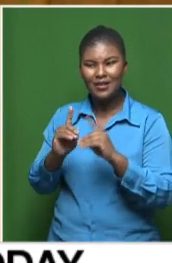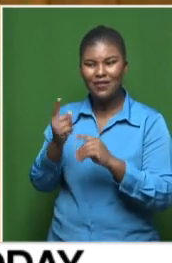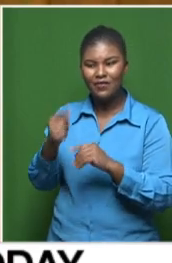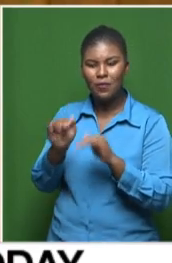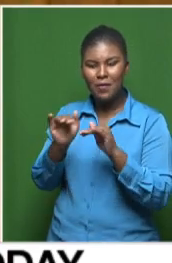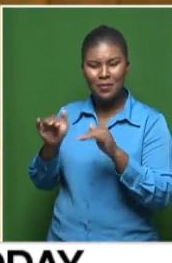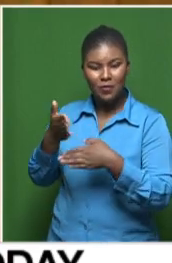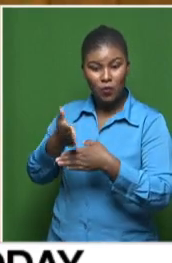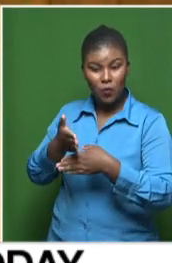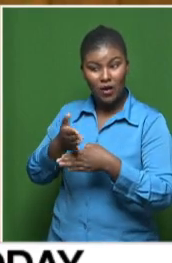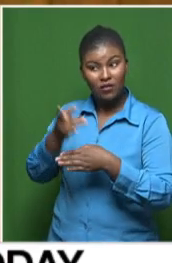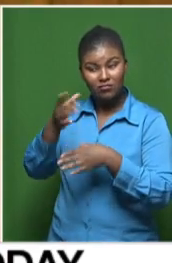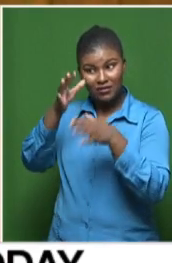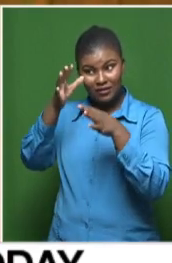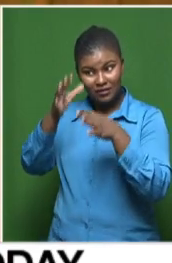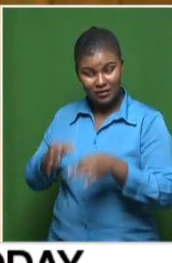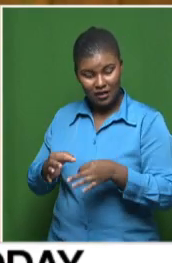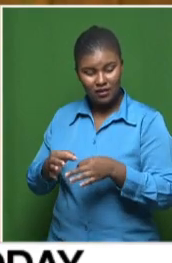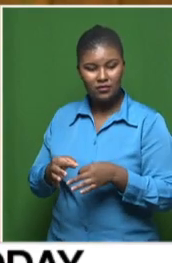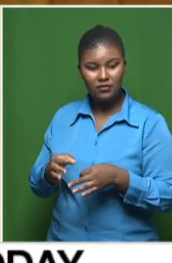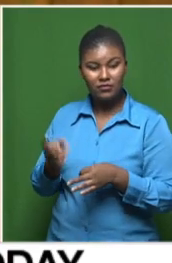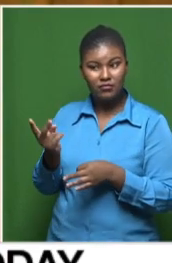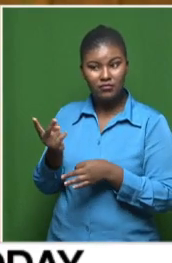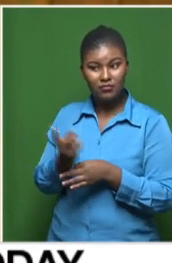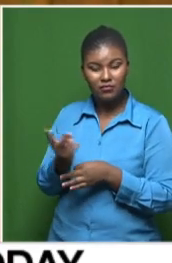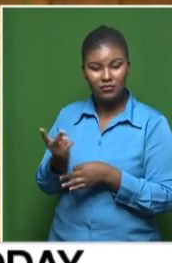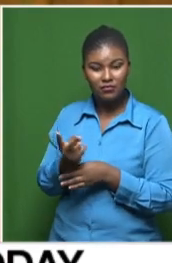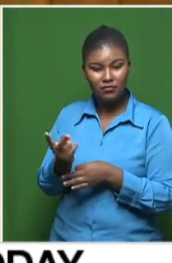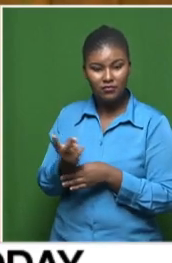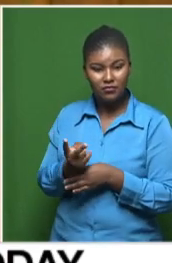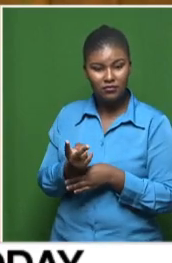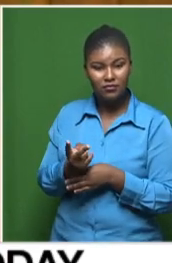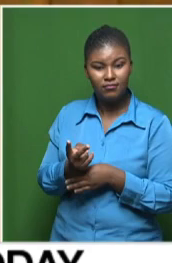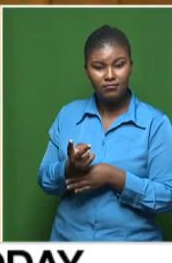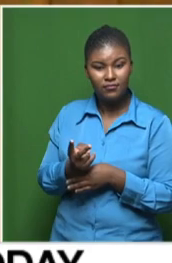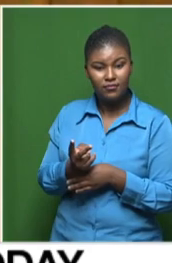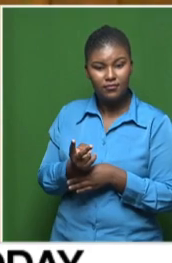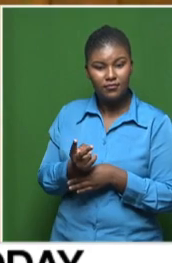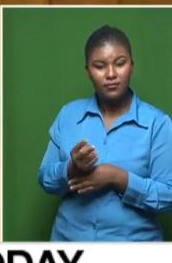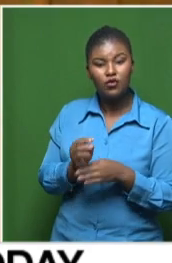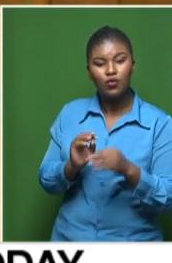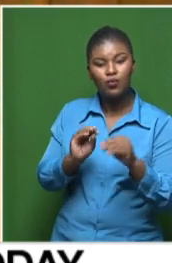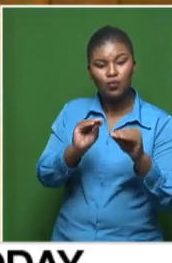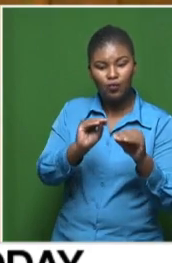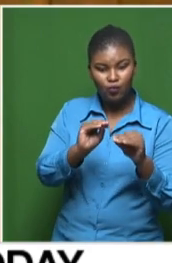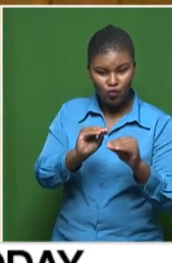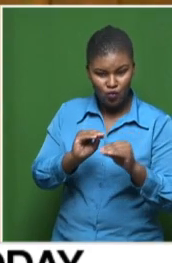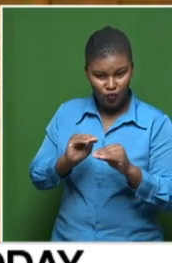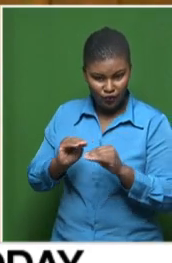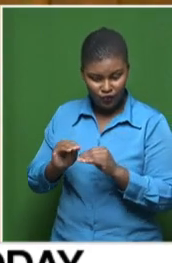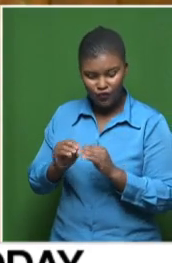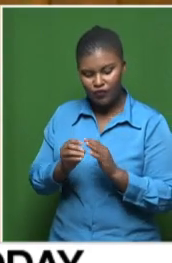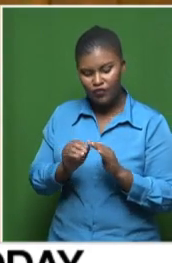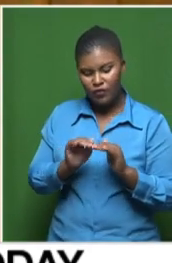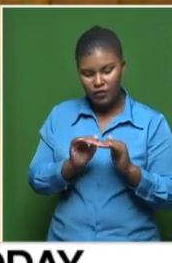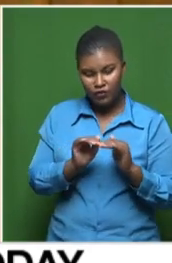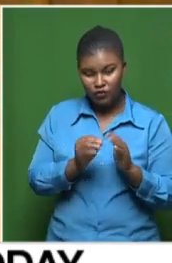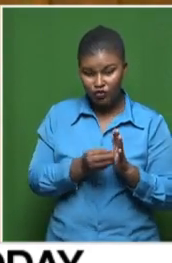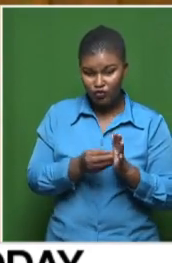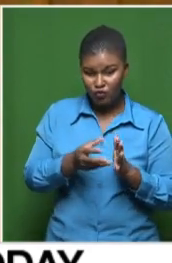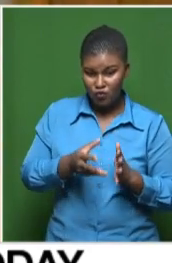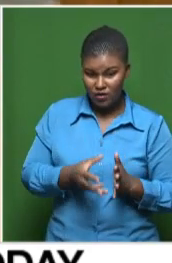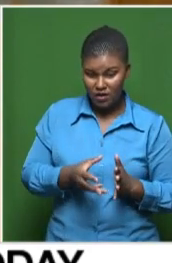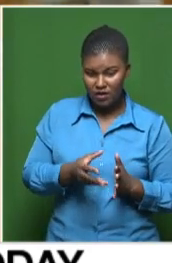Works, they decide themselves to relocate again the student or whatsoever